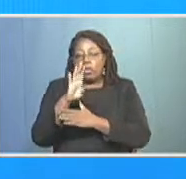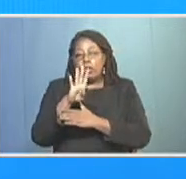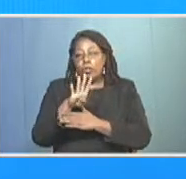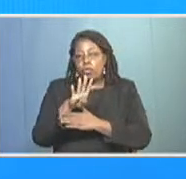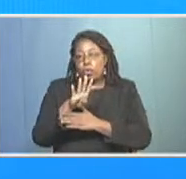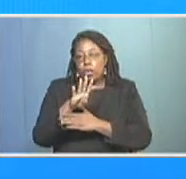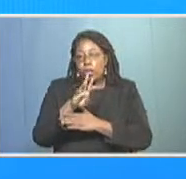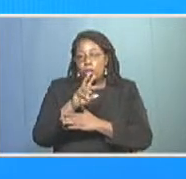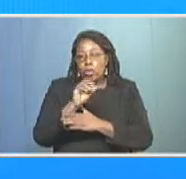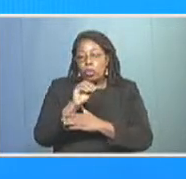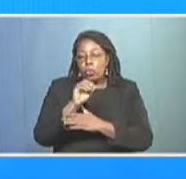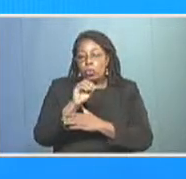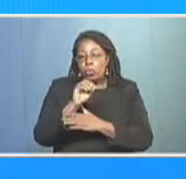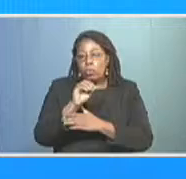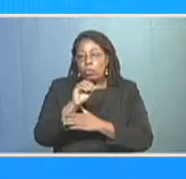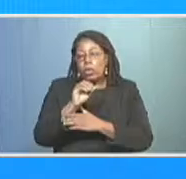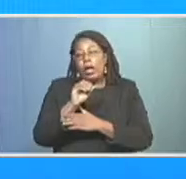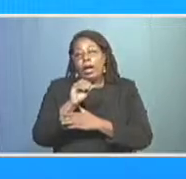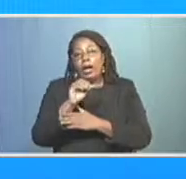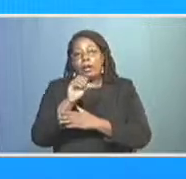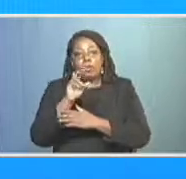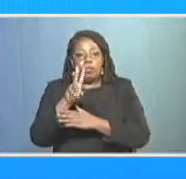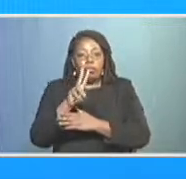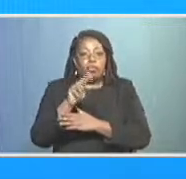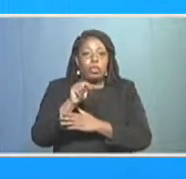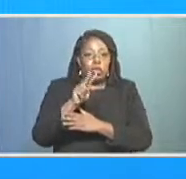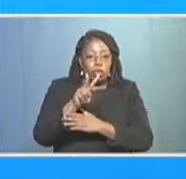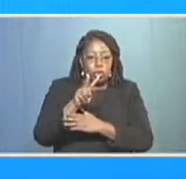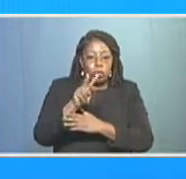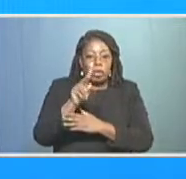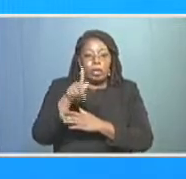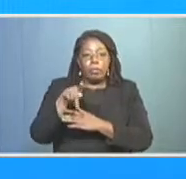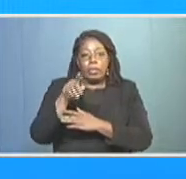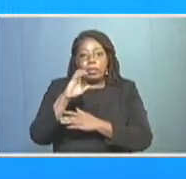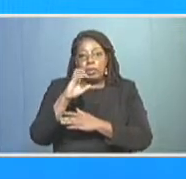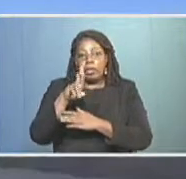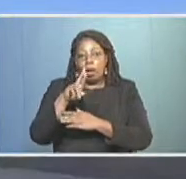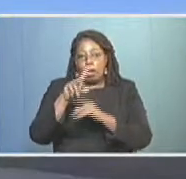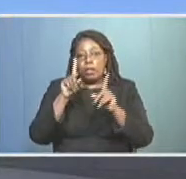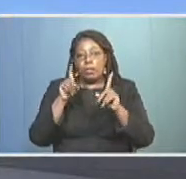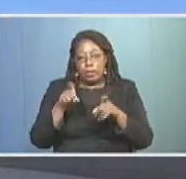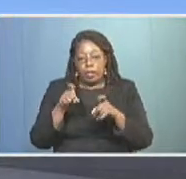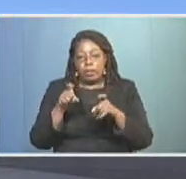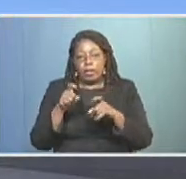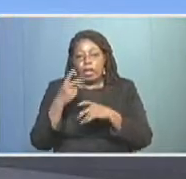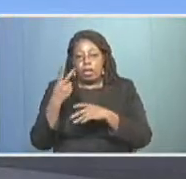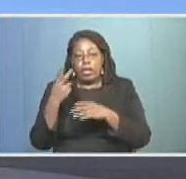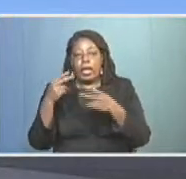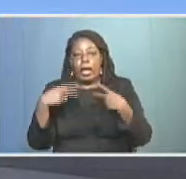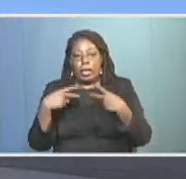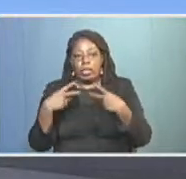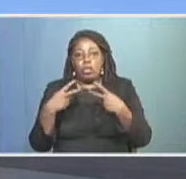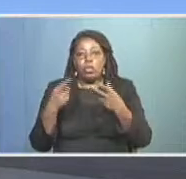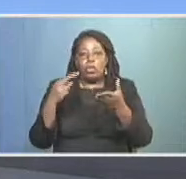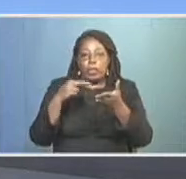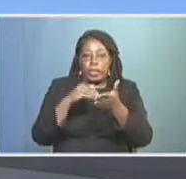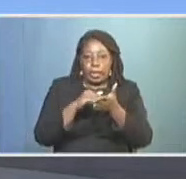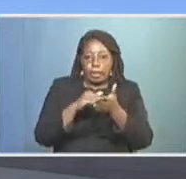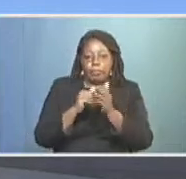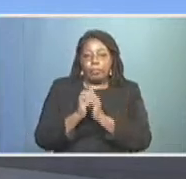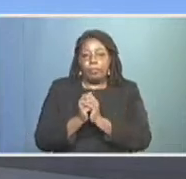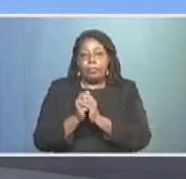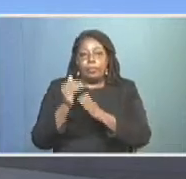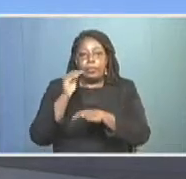242 RT-PCR tests were completed on Monday, 3 of them repeats. A night of vetting ends